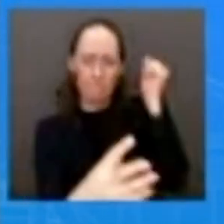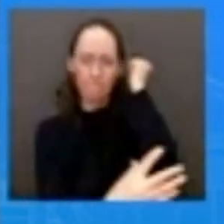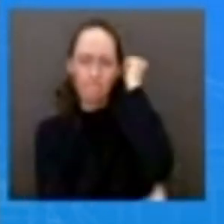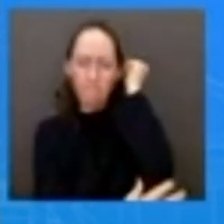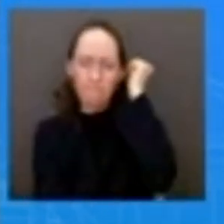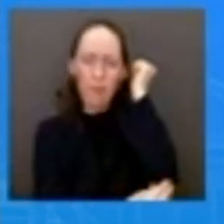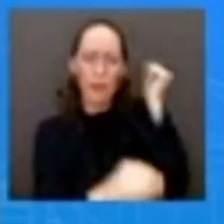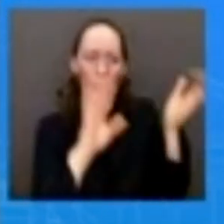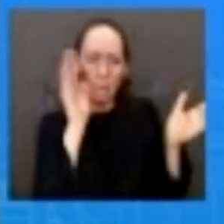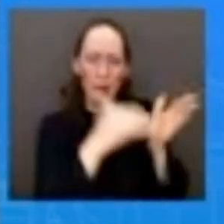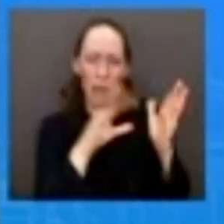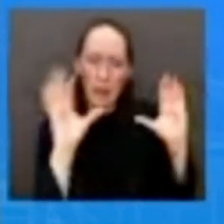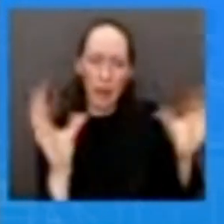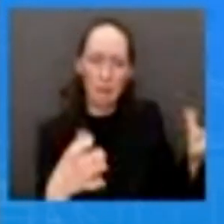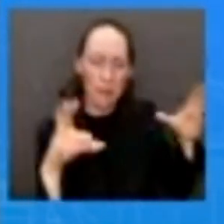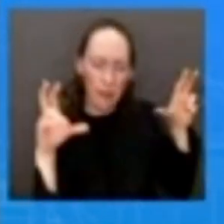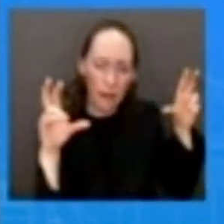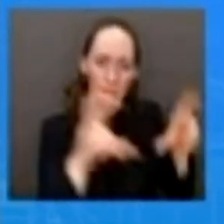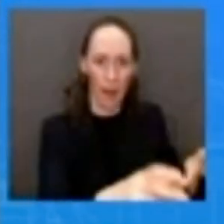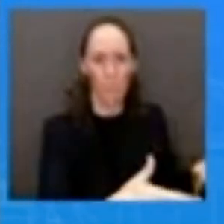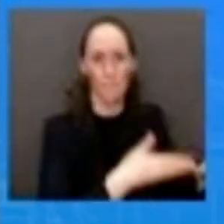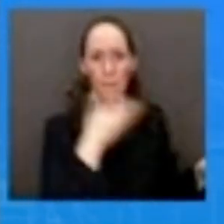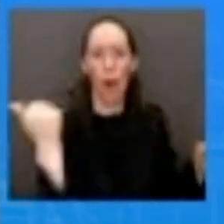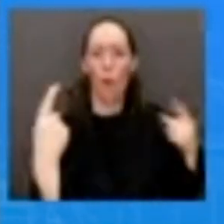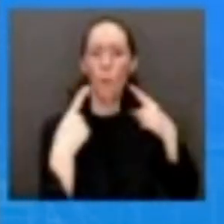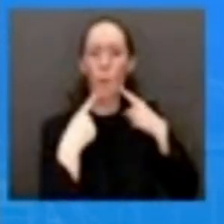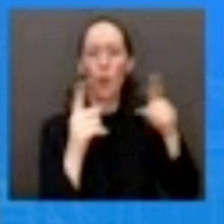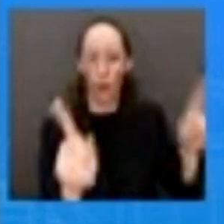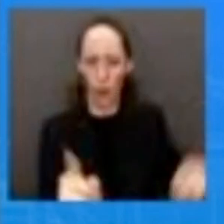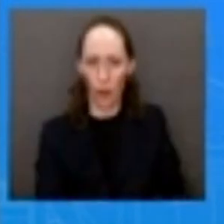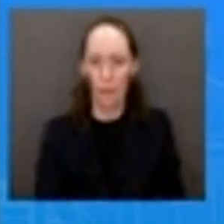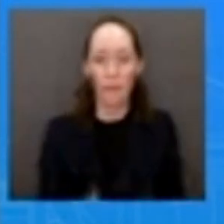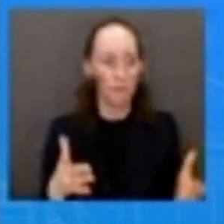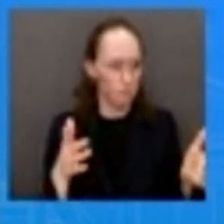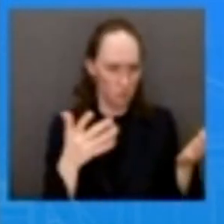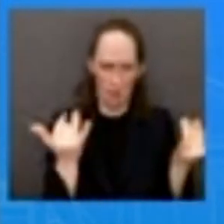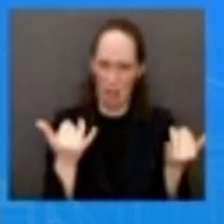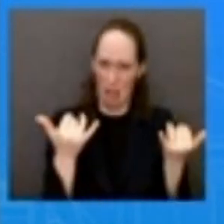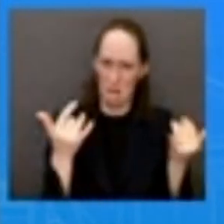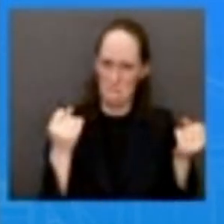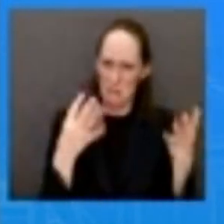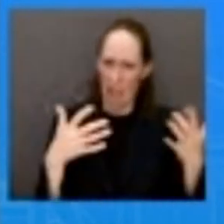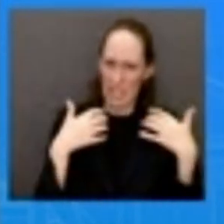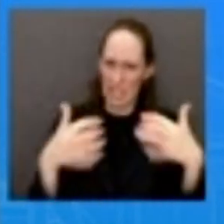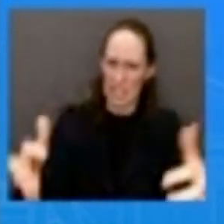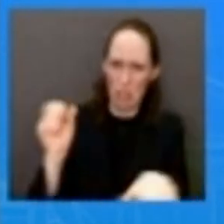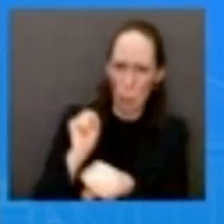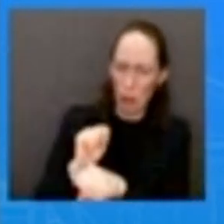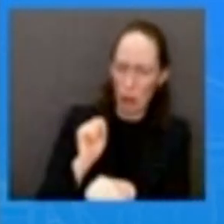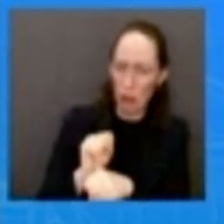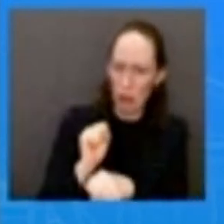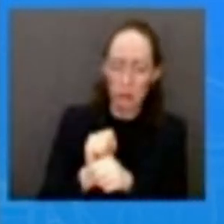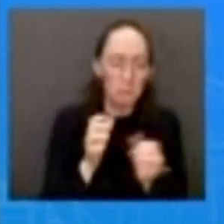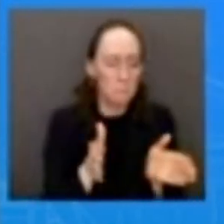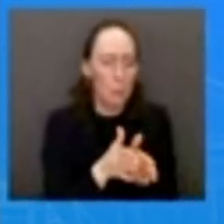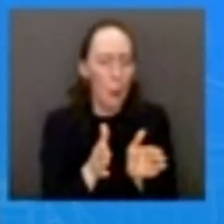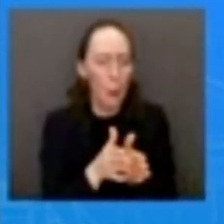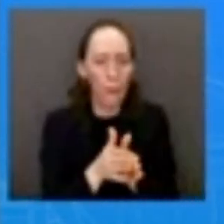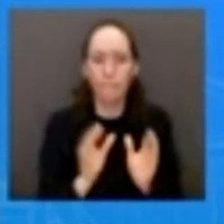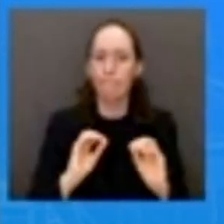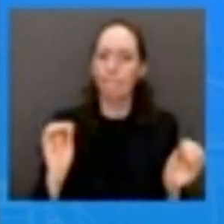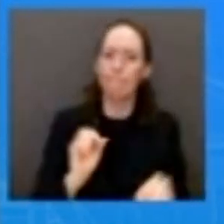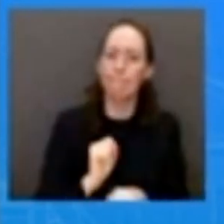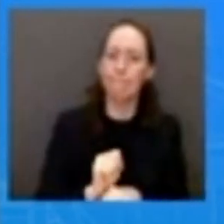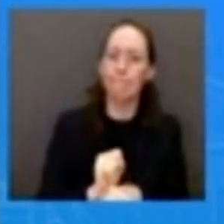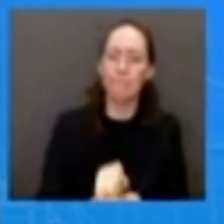record low, when you look at wages going up, and that is occurring because of the work that we have done. Now, is there more work to do? Of